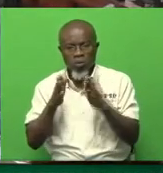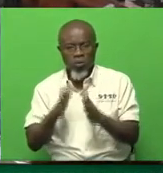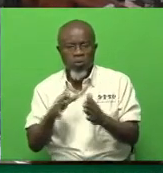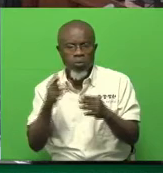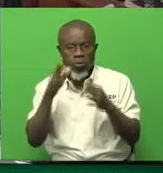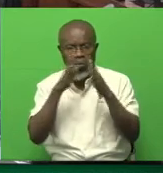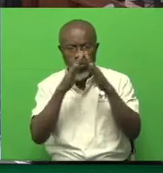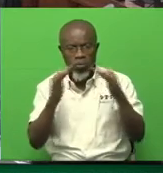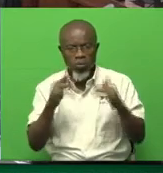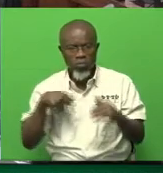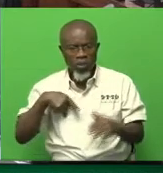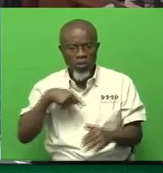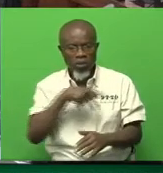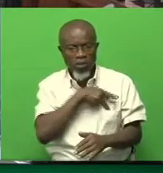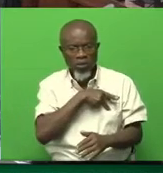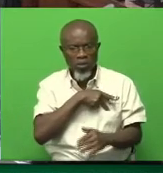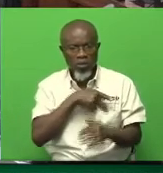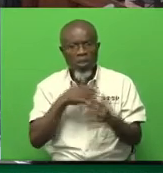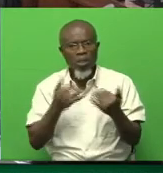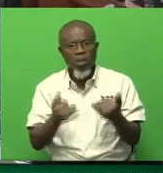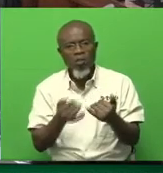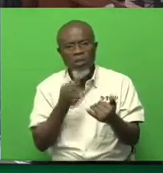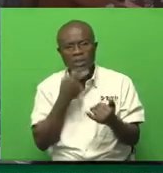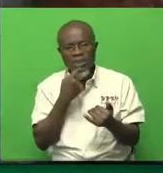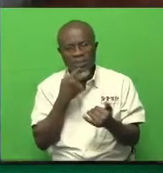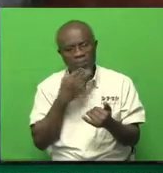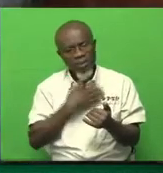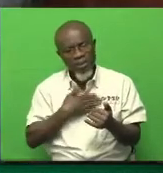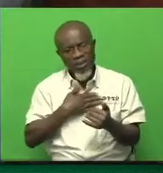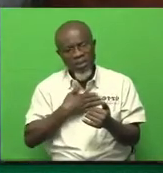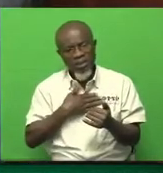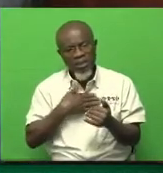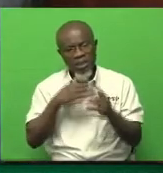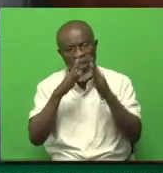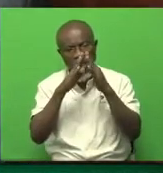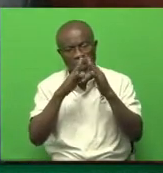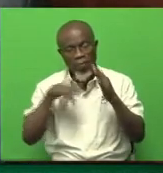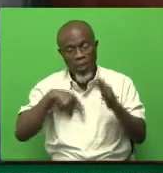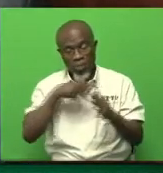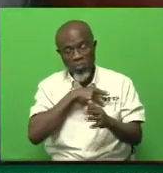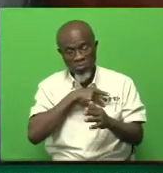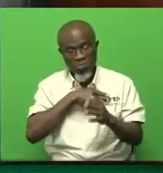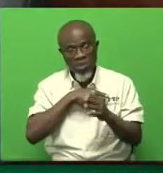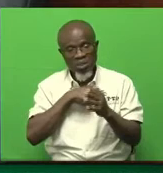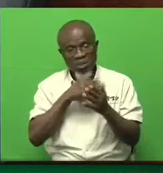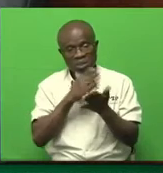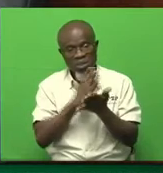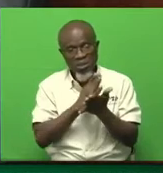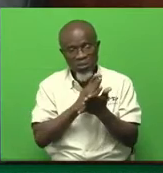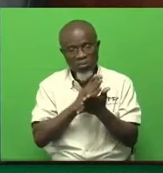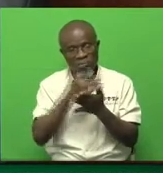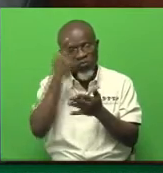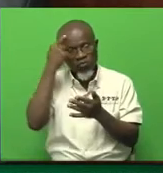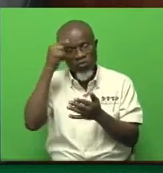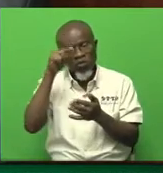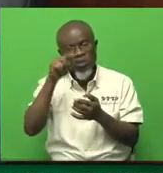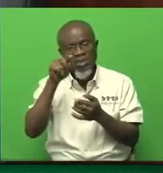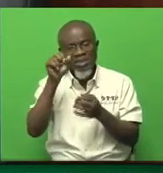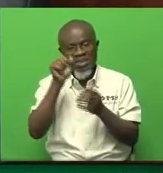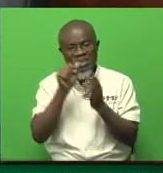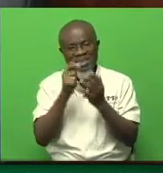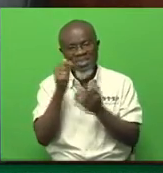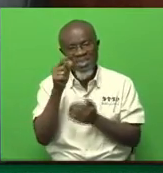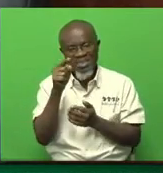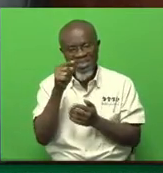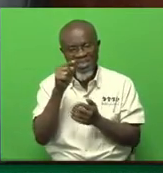like to move that the housed in our journey to Saturday the first day of October